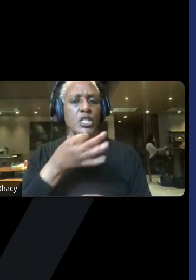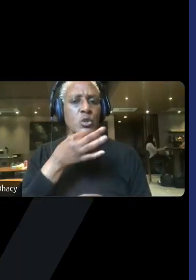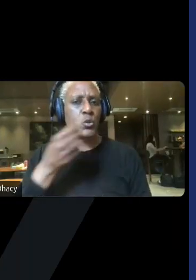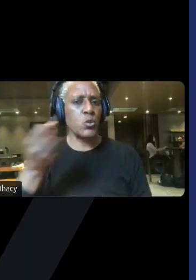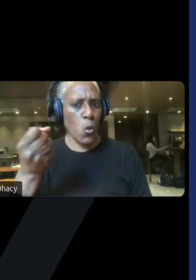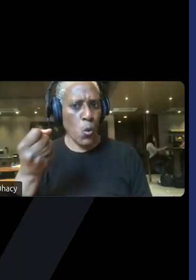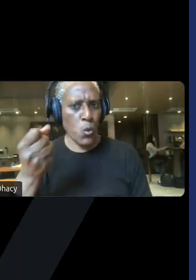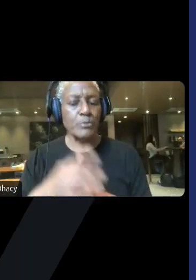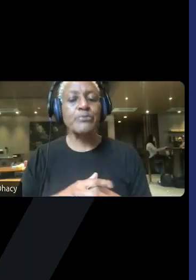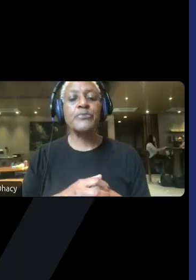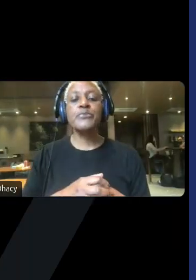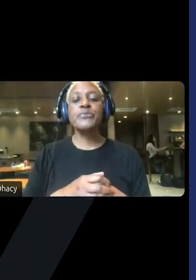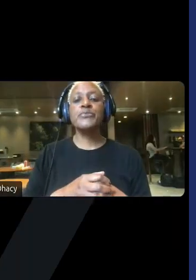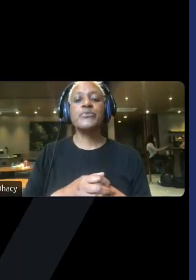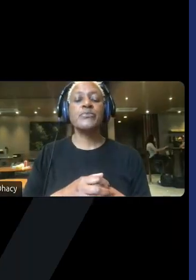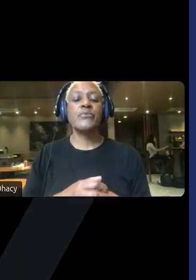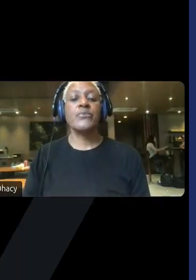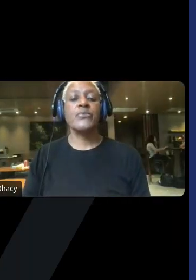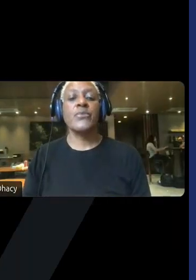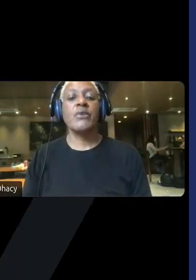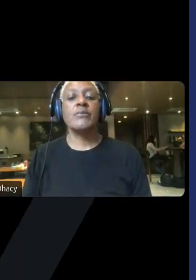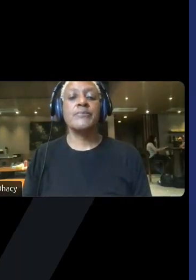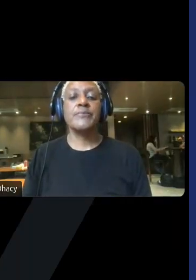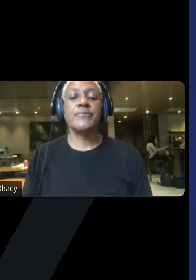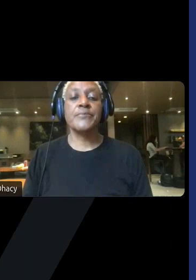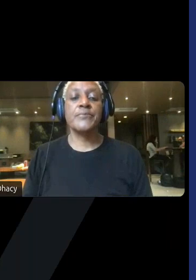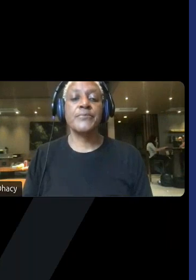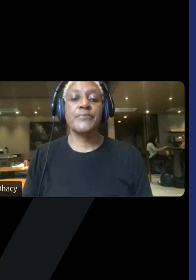application process.